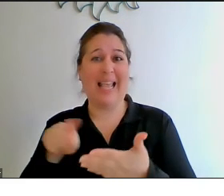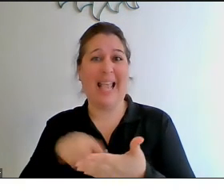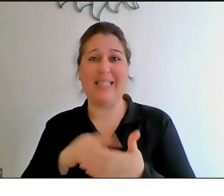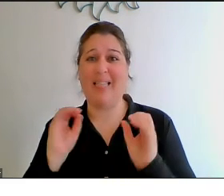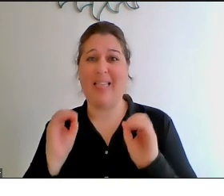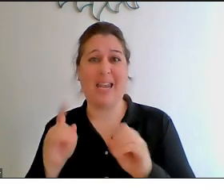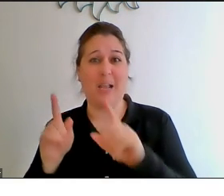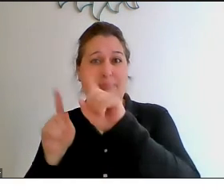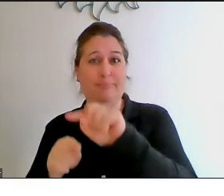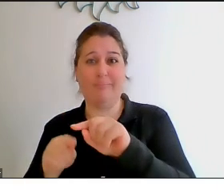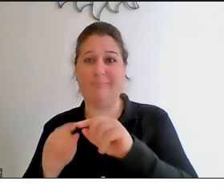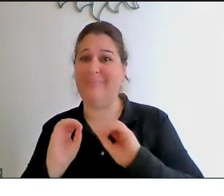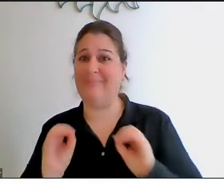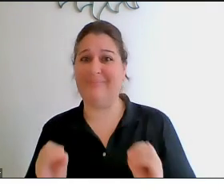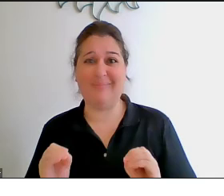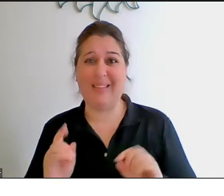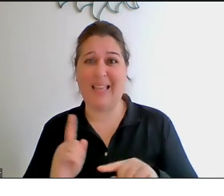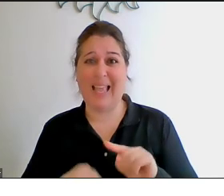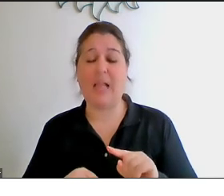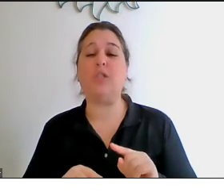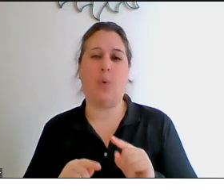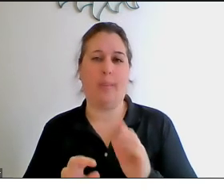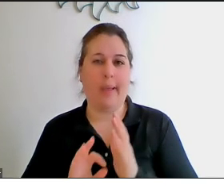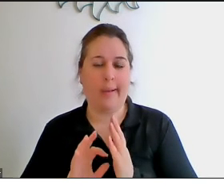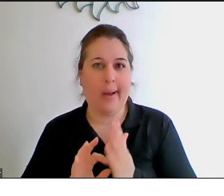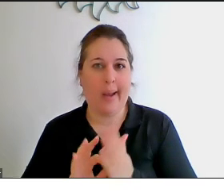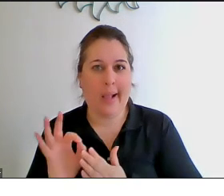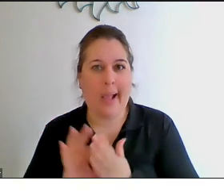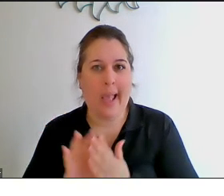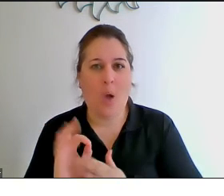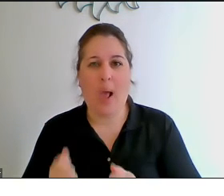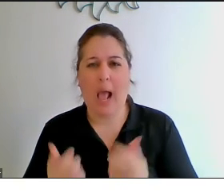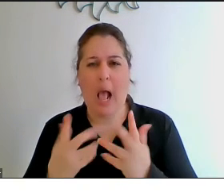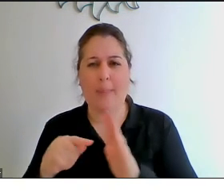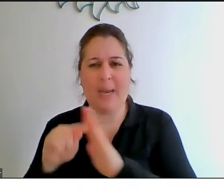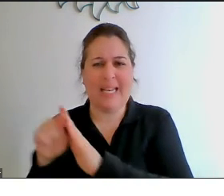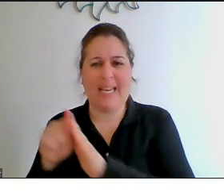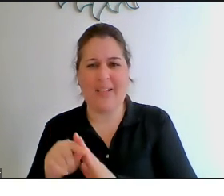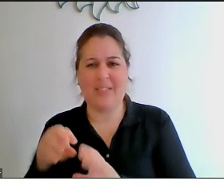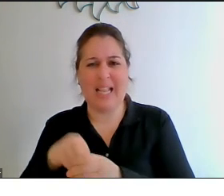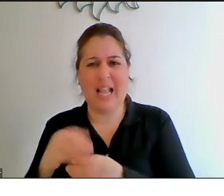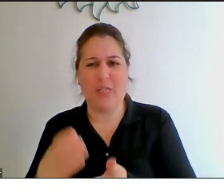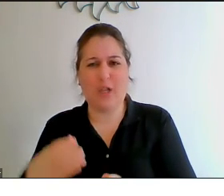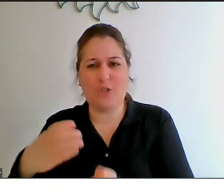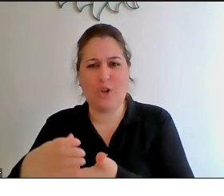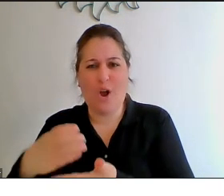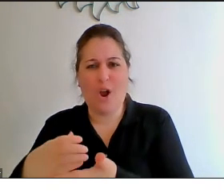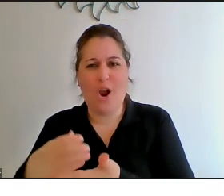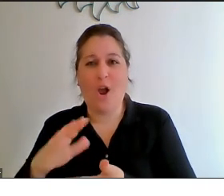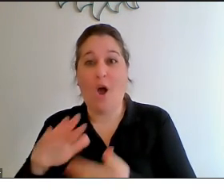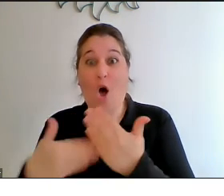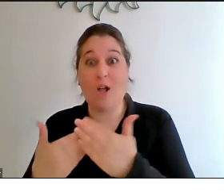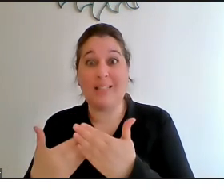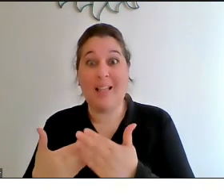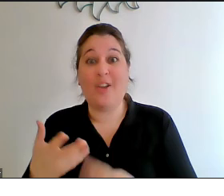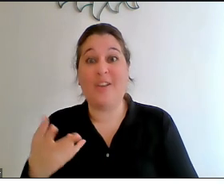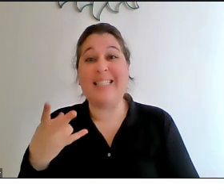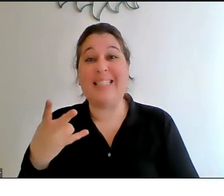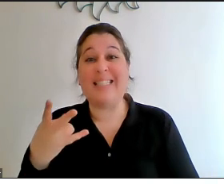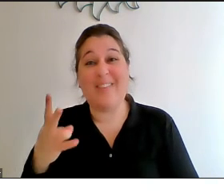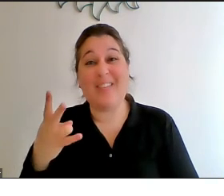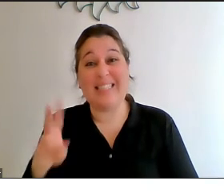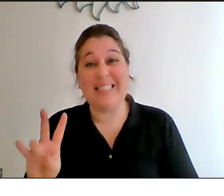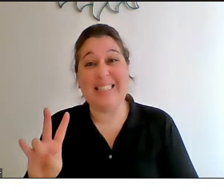1, 2, 3, 4, 5, 6, 7, 8, 9, 10, 11, 12, 13, 14, 15, 16, 17. I get